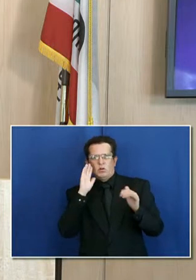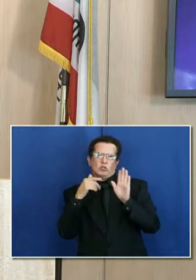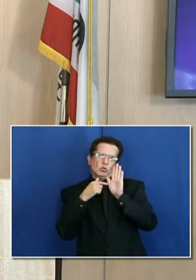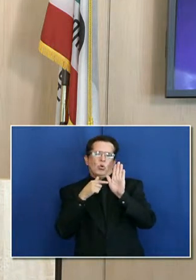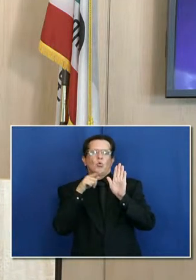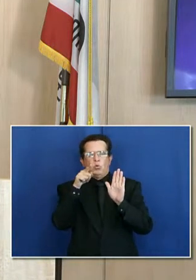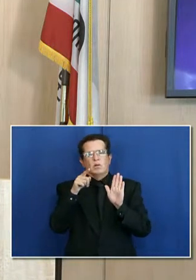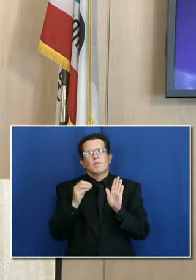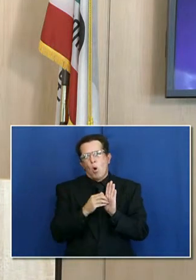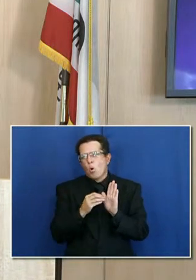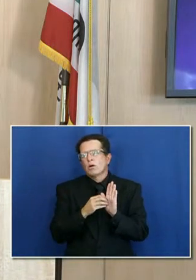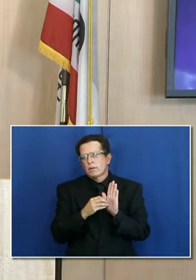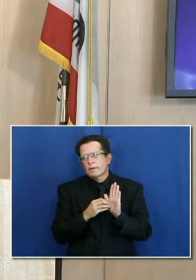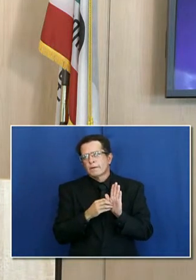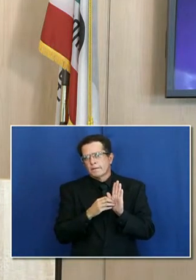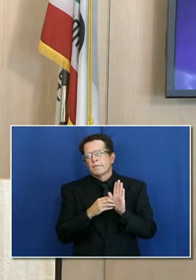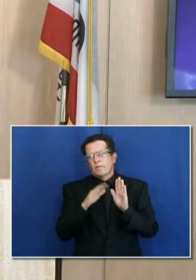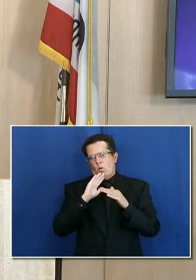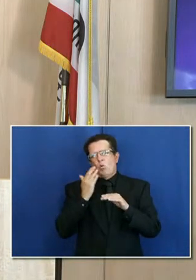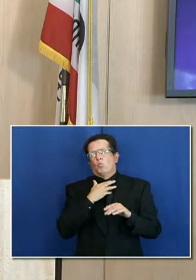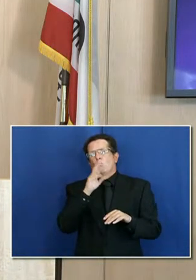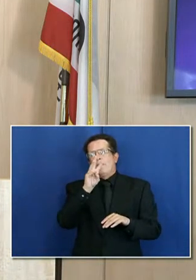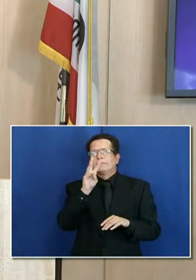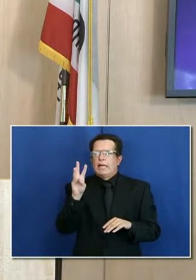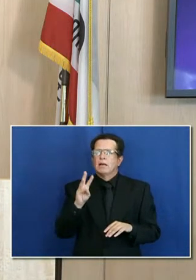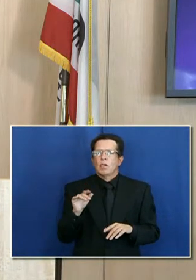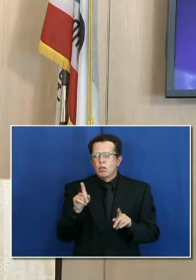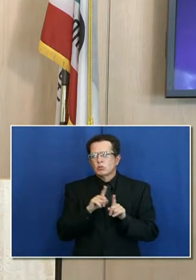detail. So as you know, the county has